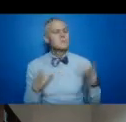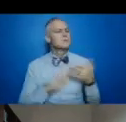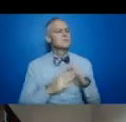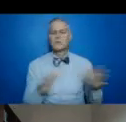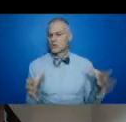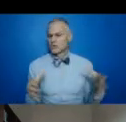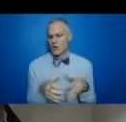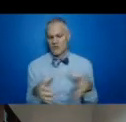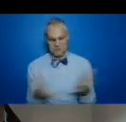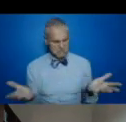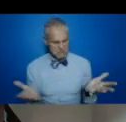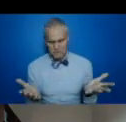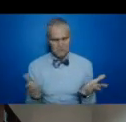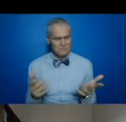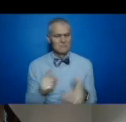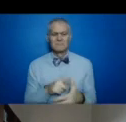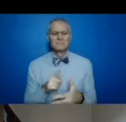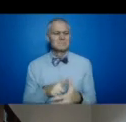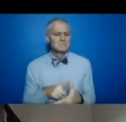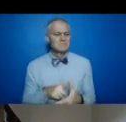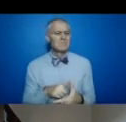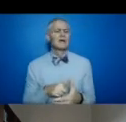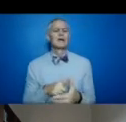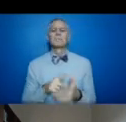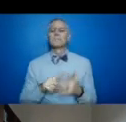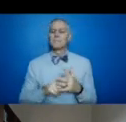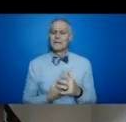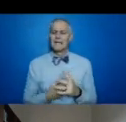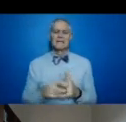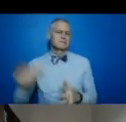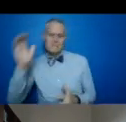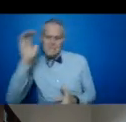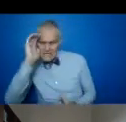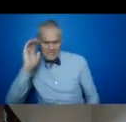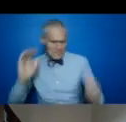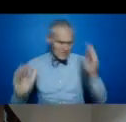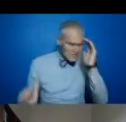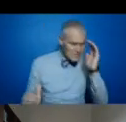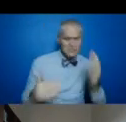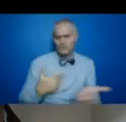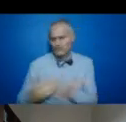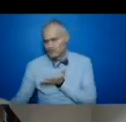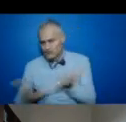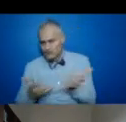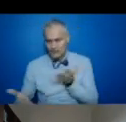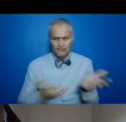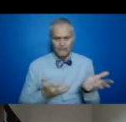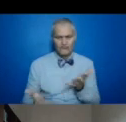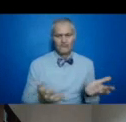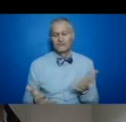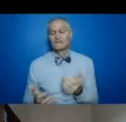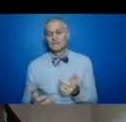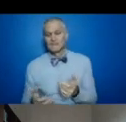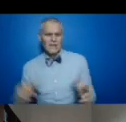want to do certain things. You want to begin out there listening, talking, hearing, identifying issues, bringing